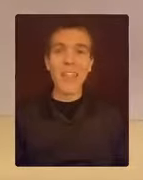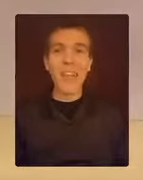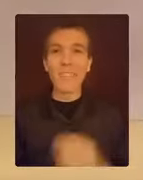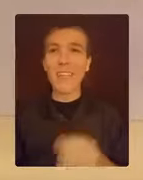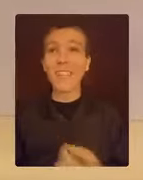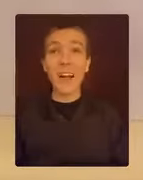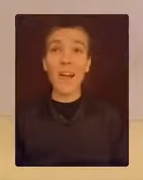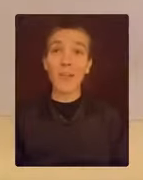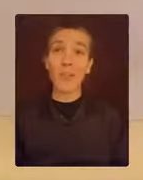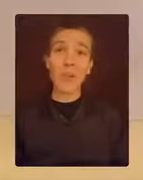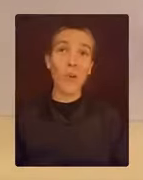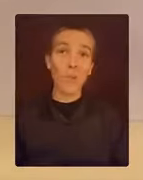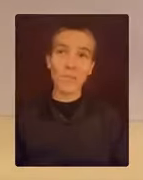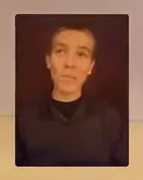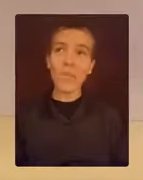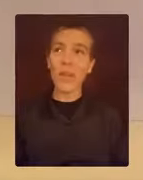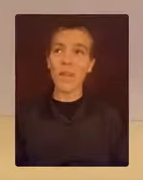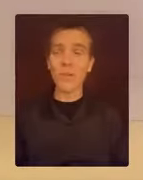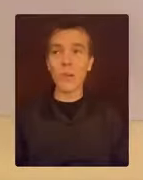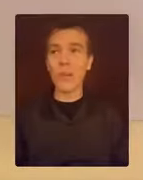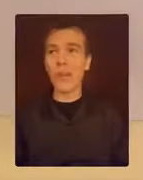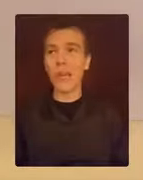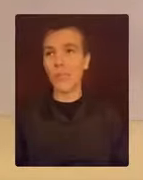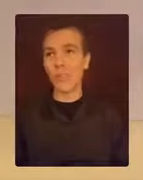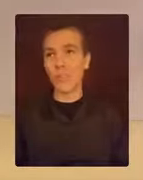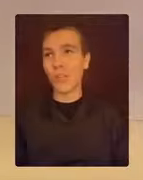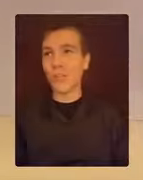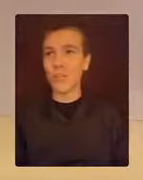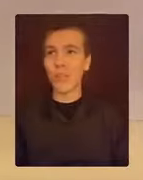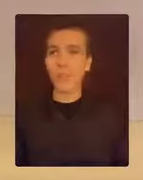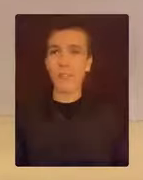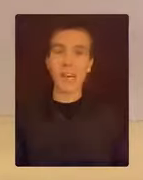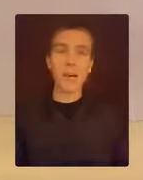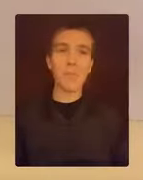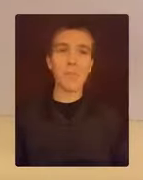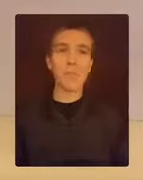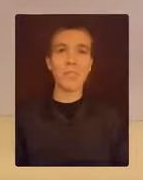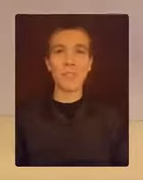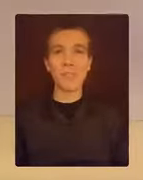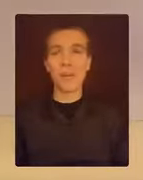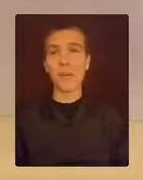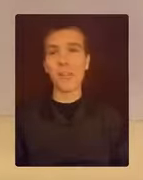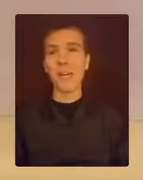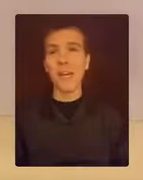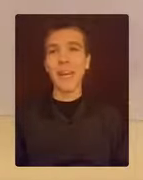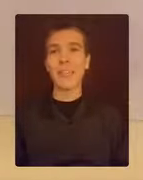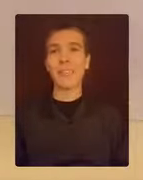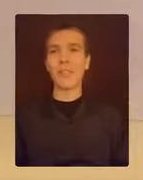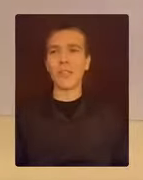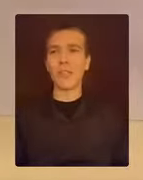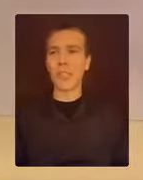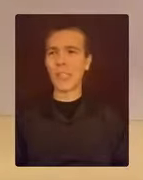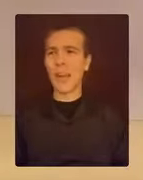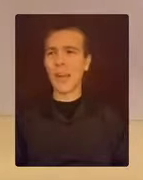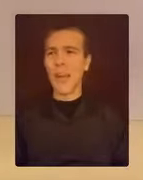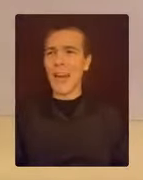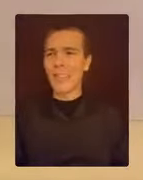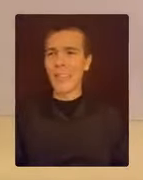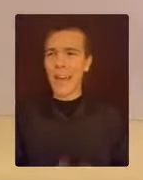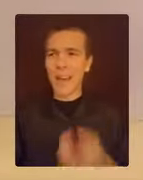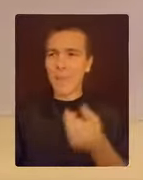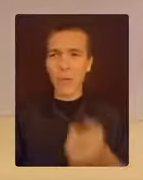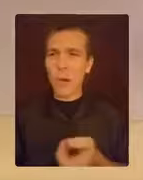again. Now that takes a lot of control. When you begin lucid dreaming for the first time, one of the things that you'll notice is you'll sit there,